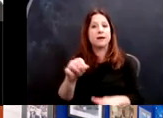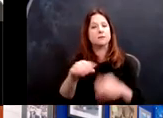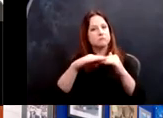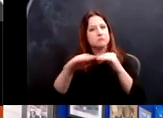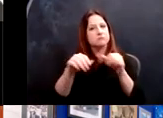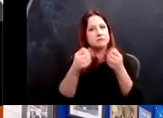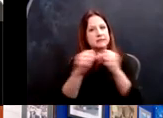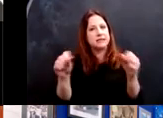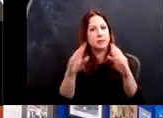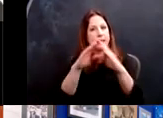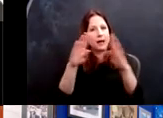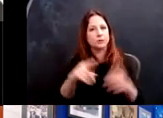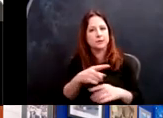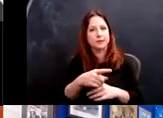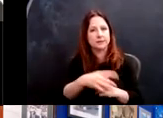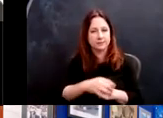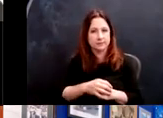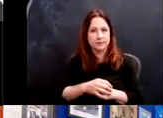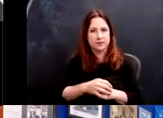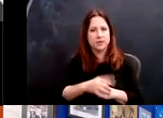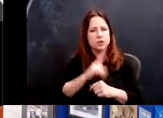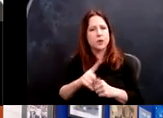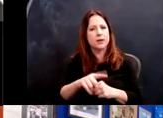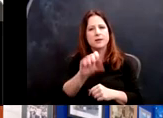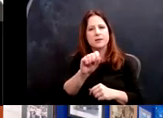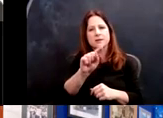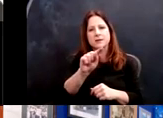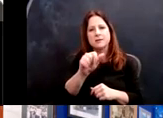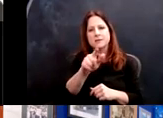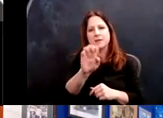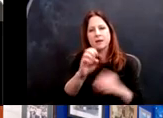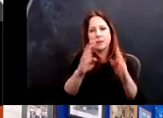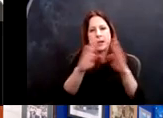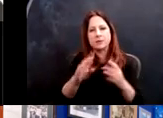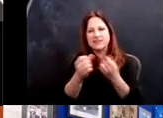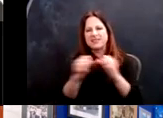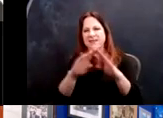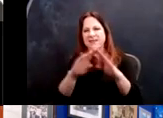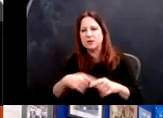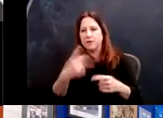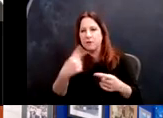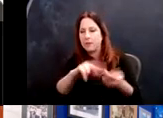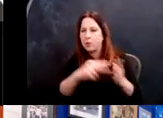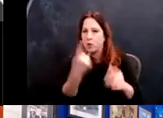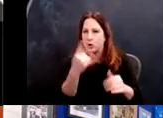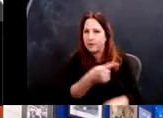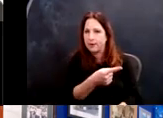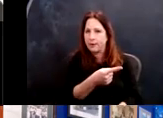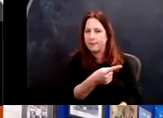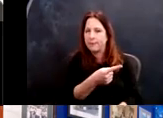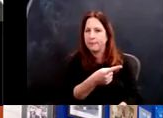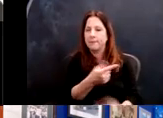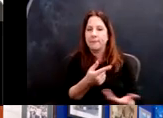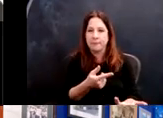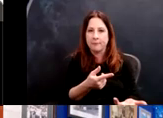And defined by them, what does stable and safe housing mean to them when they come into the recovery